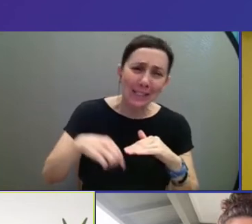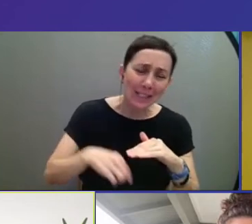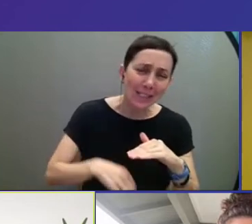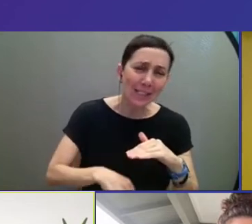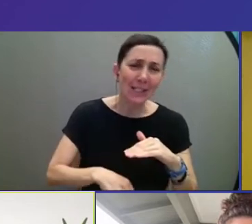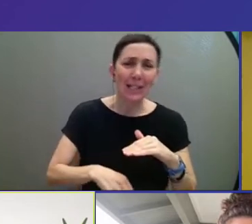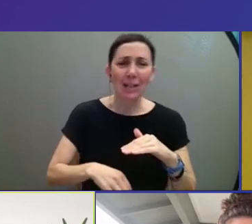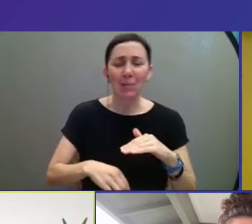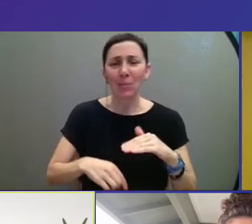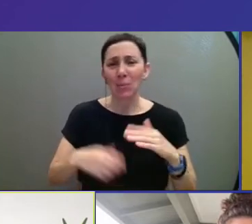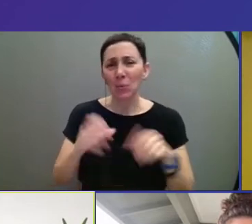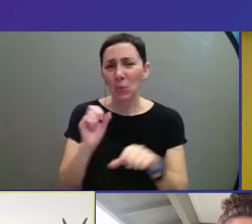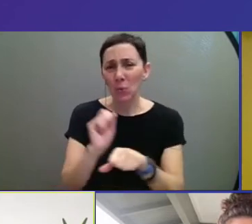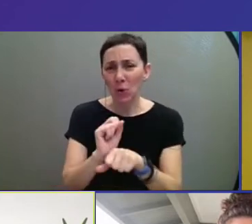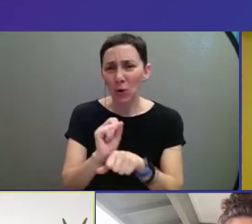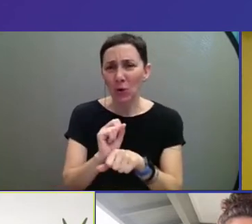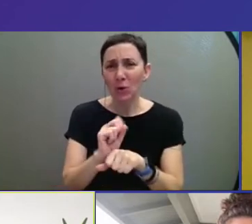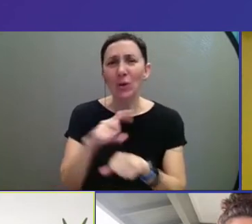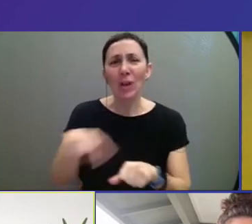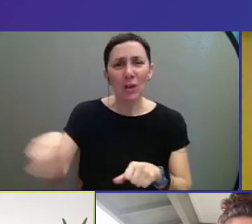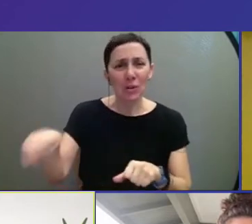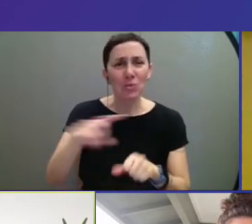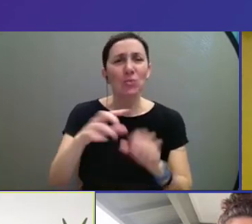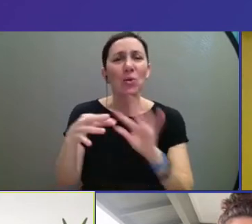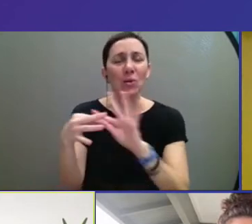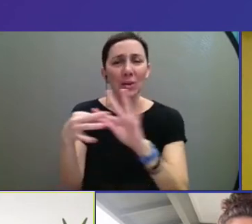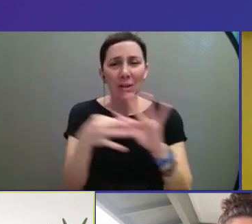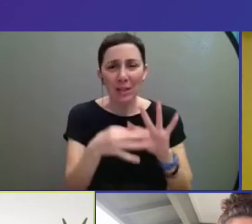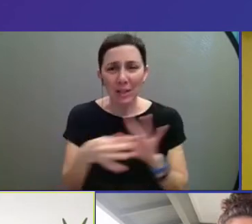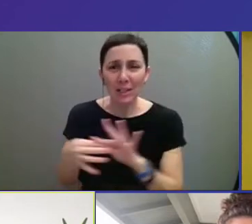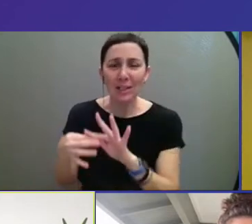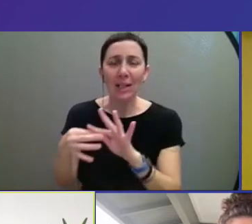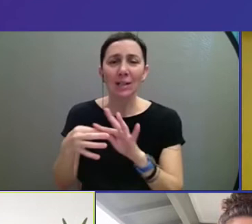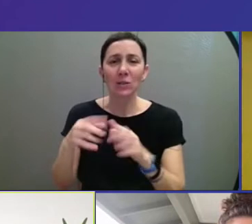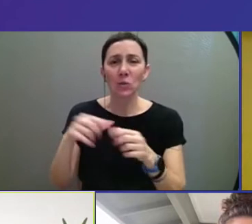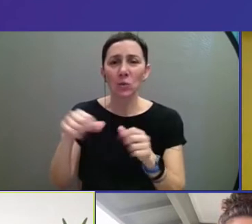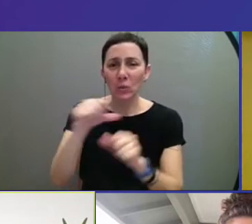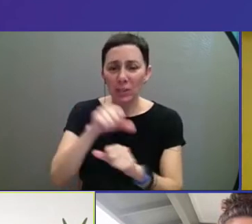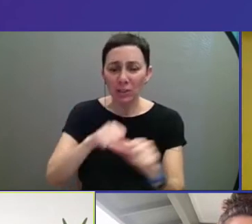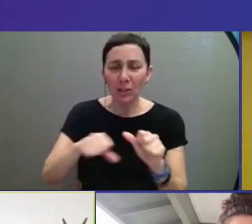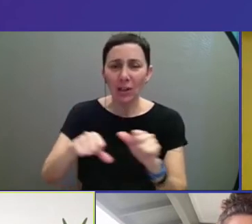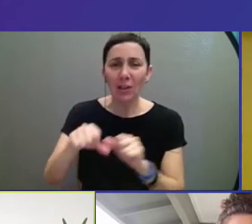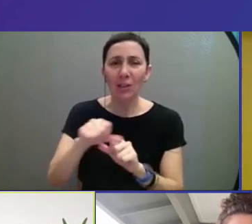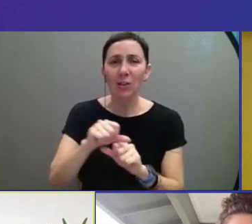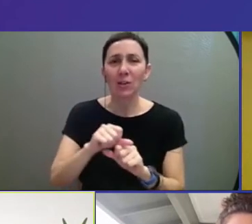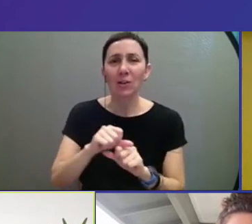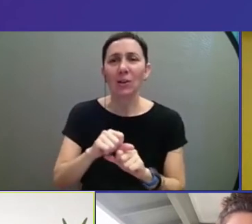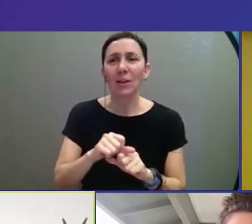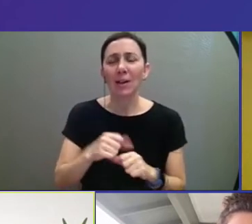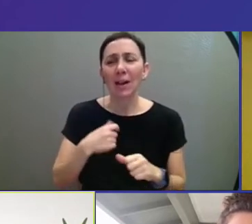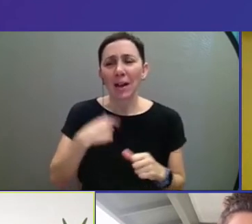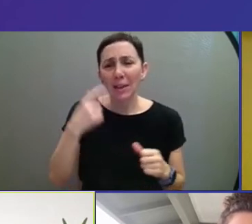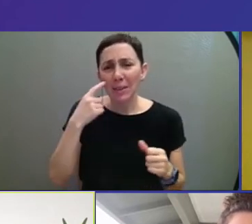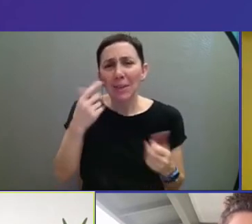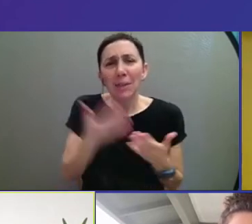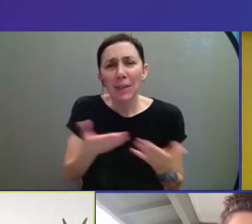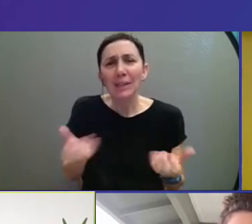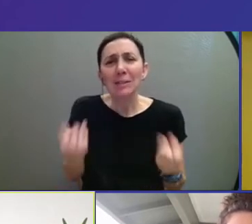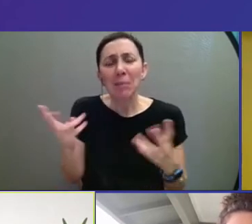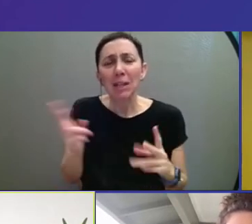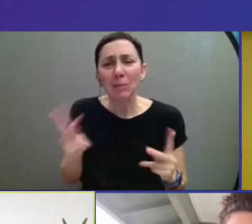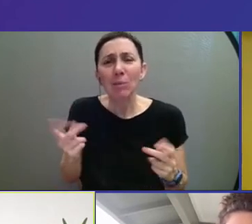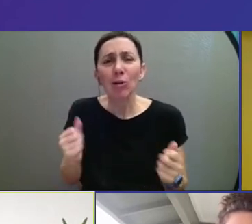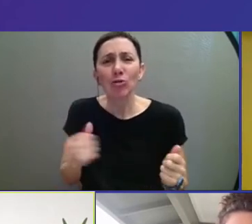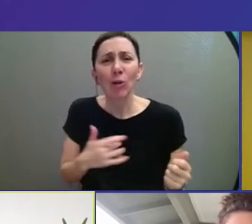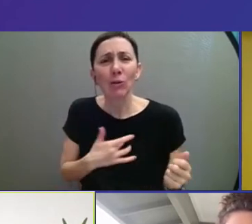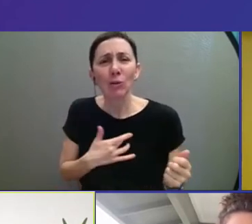feel like, are connected to land, and things that a lot of people they're feeling it, but